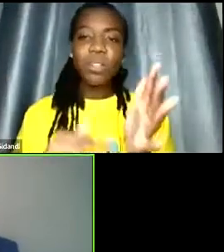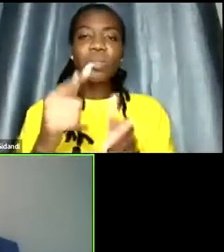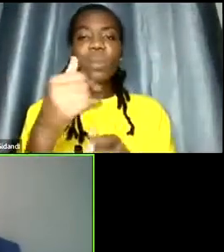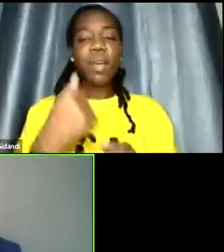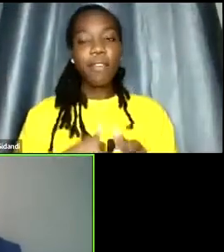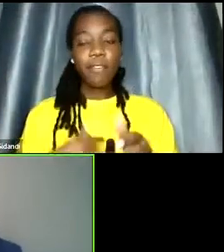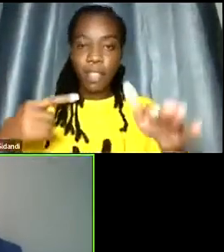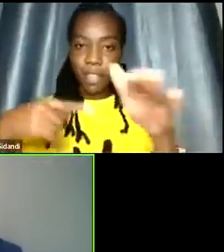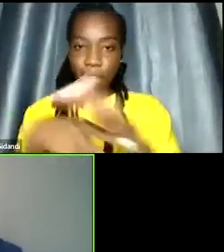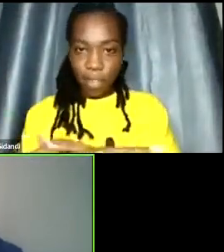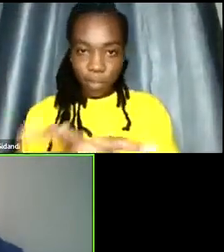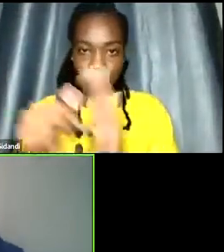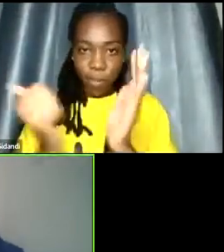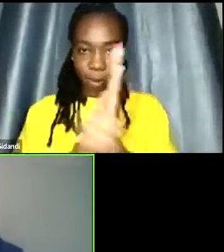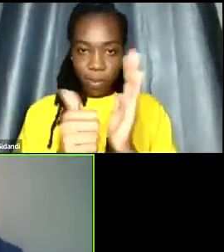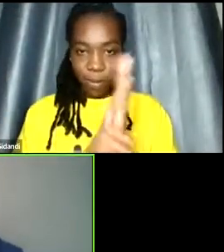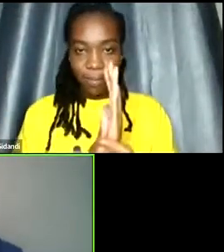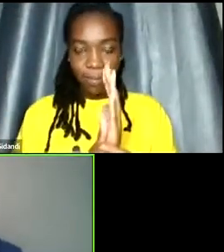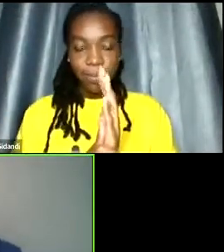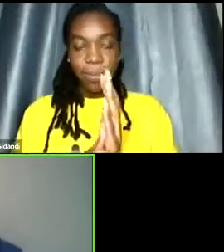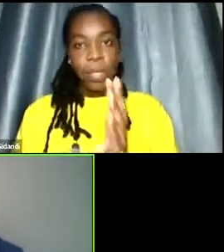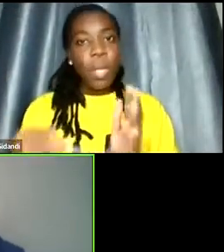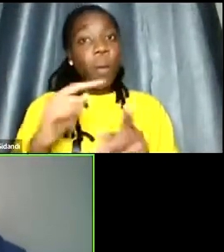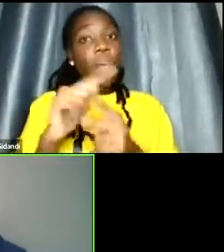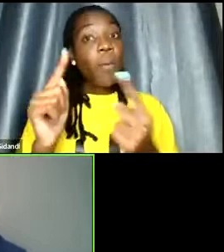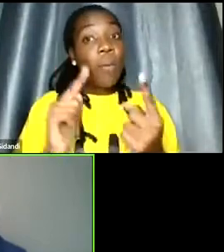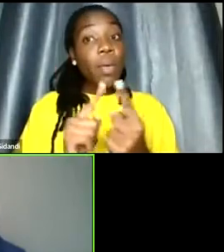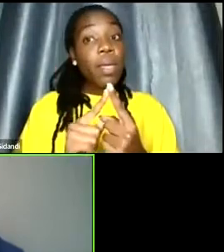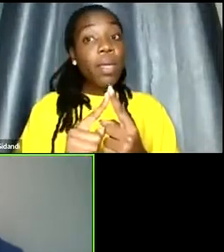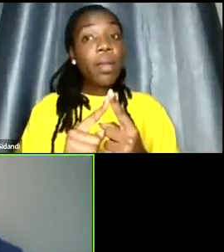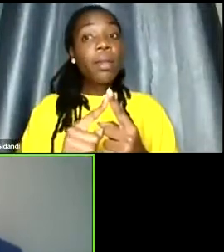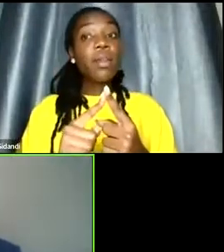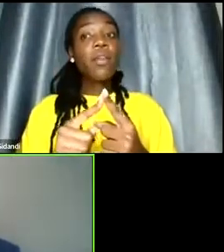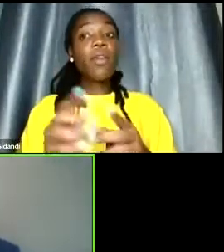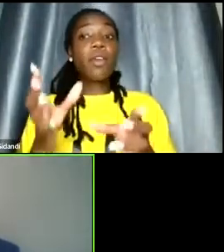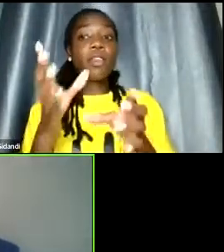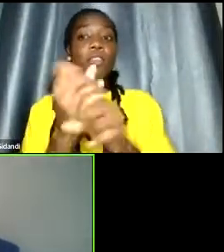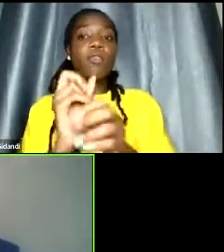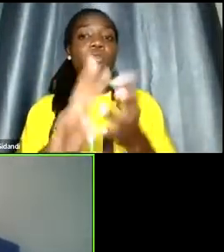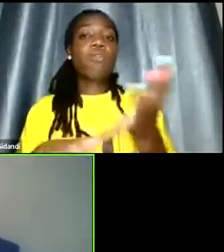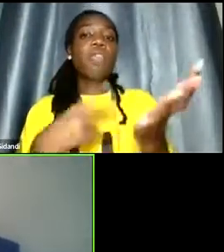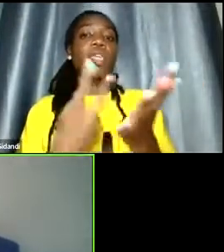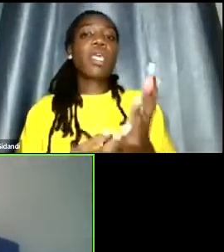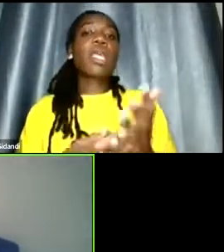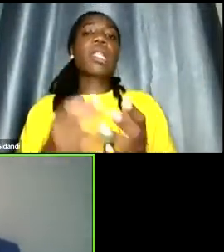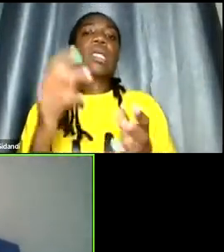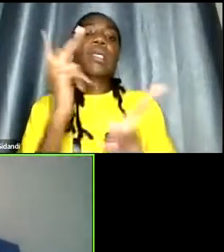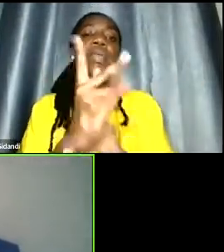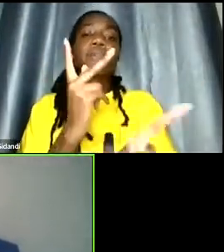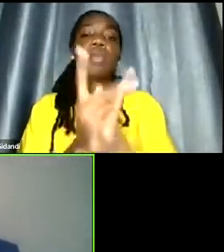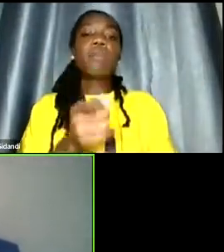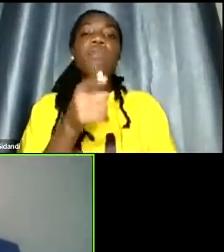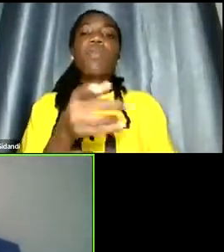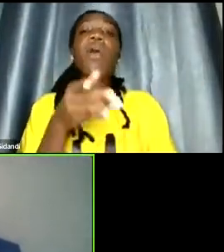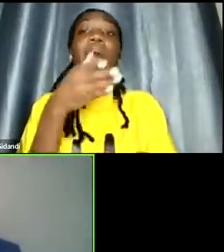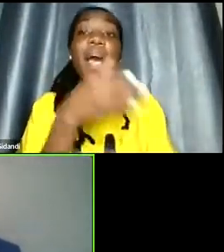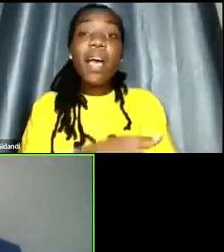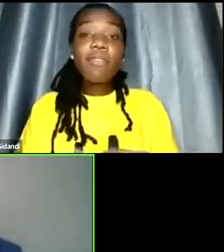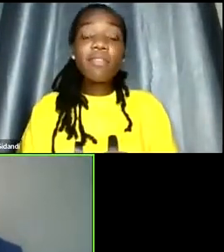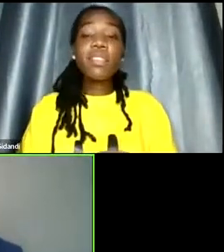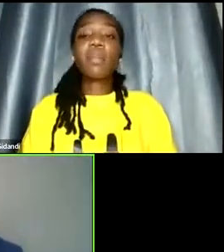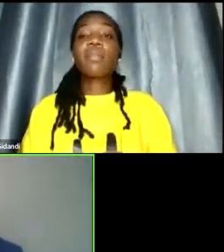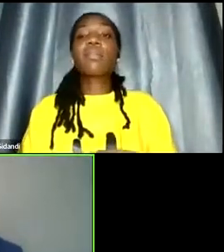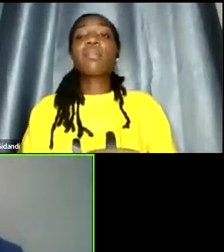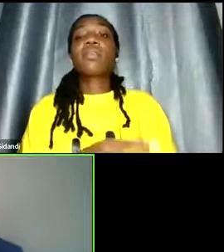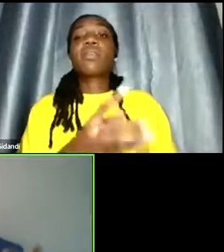An induction crisis is when an organization fails to retain you after your probation. You flunked the probation. In other words,